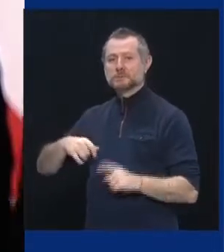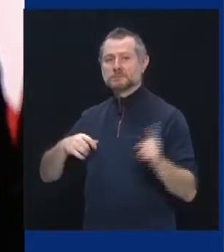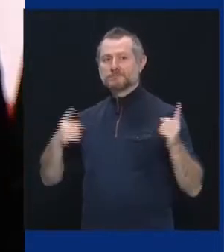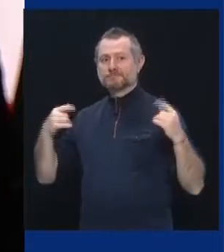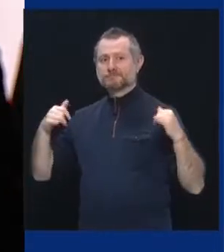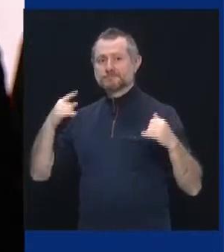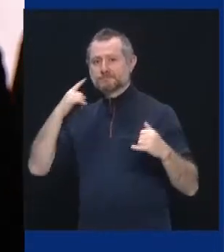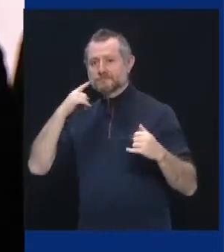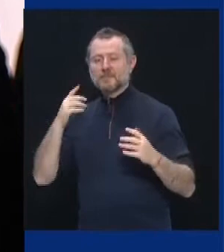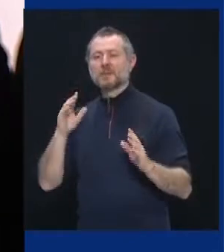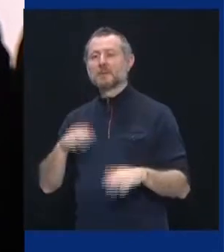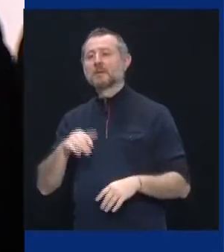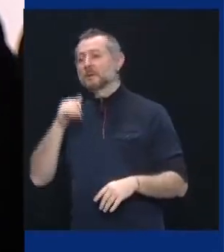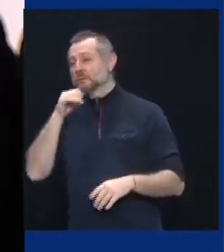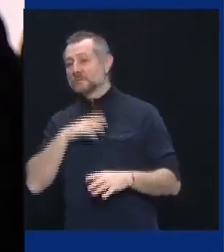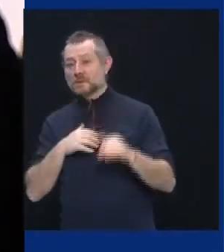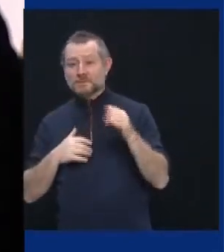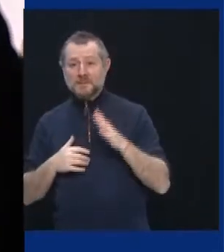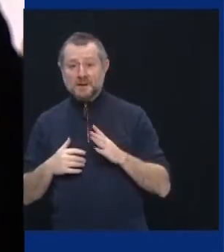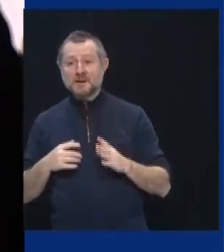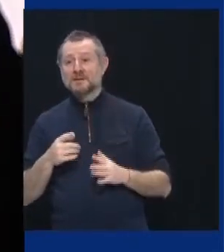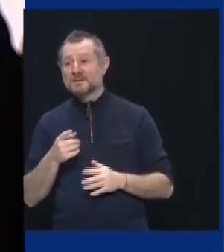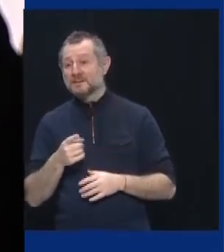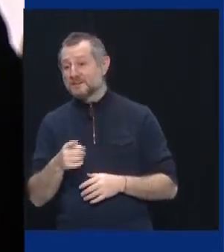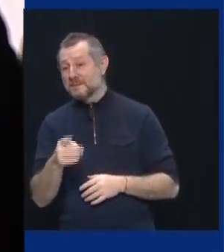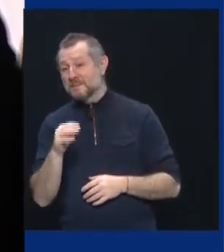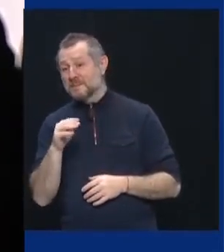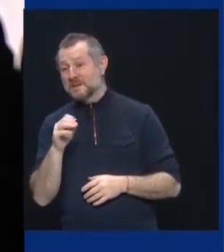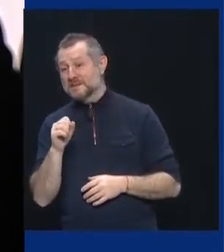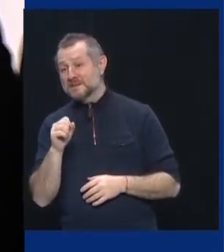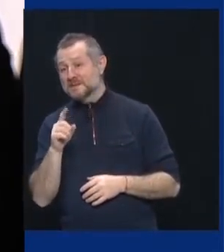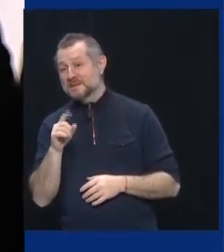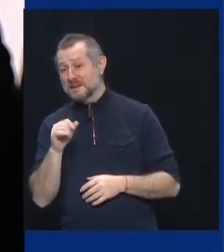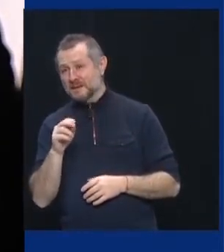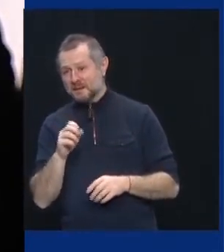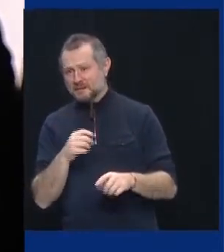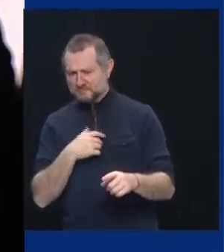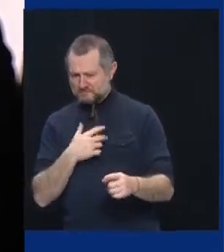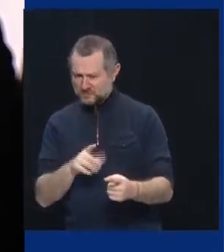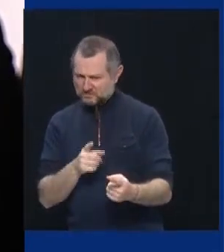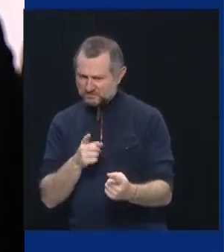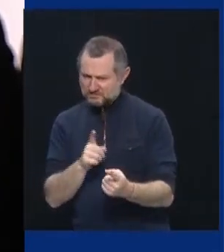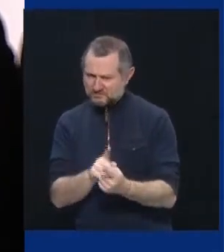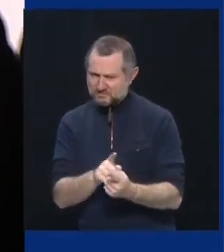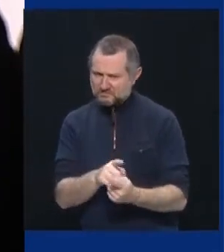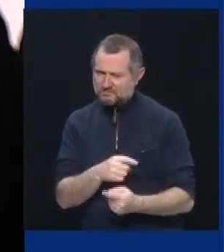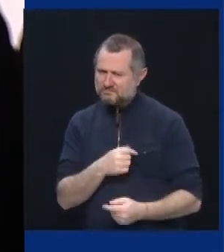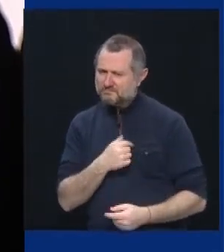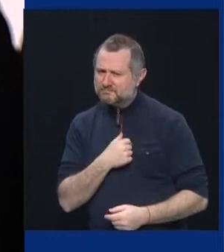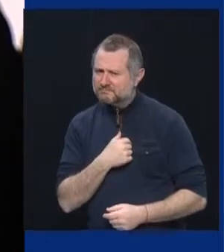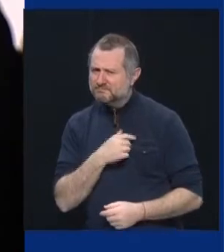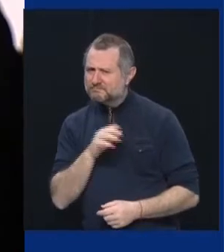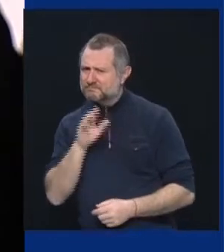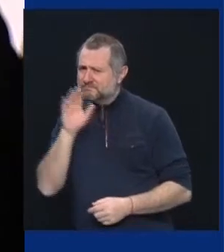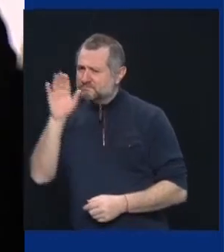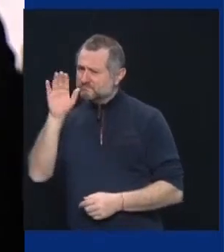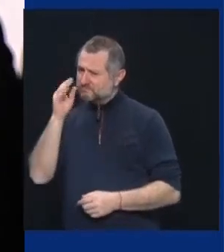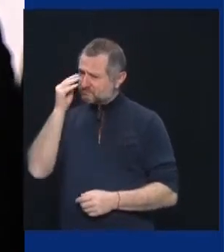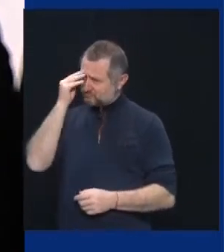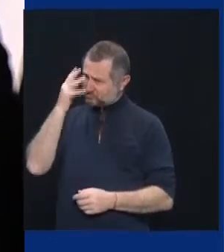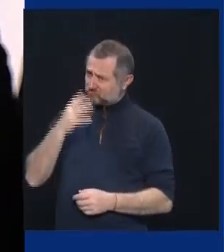here, thanks to Ms. Dickens, and I went to Ms. Dickens, and Ms. Dickens said, I'm only going to support this